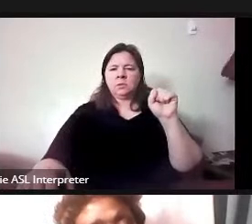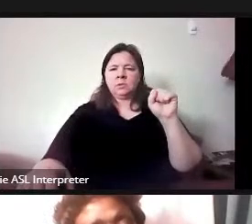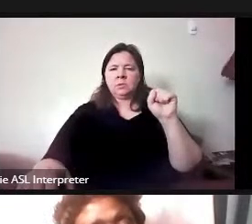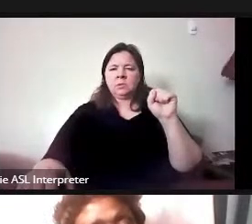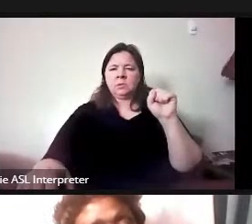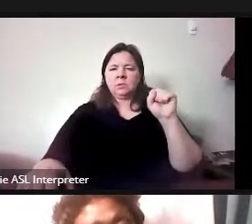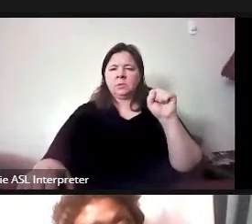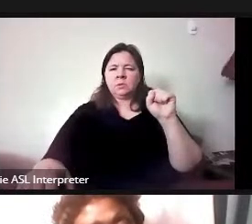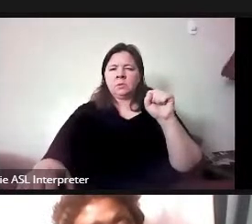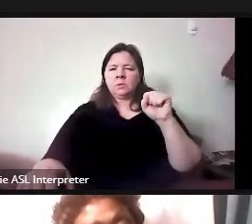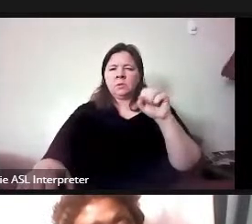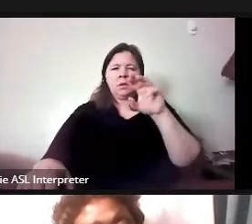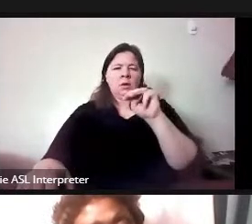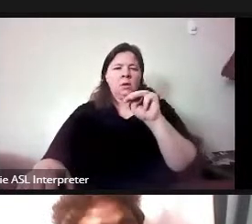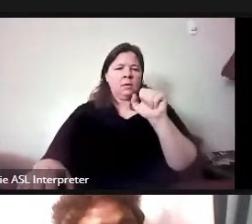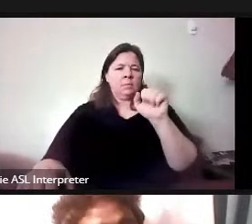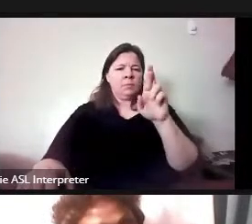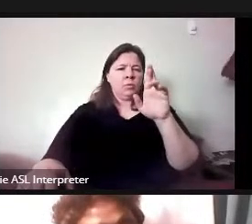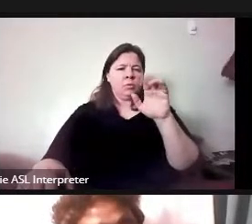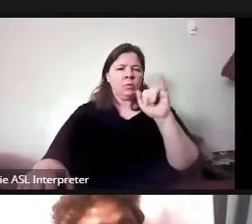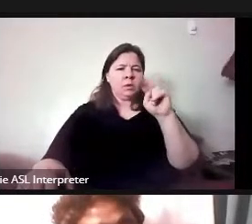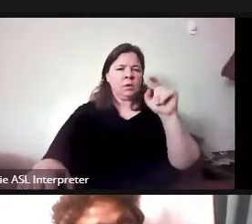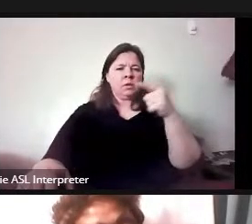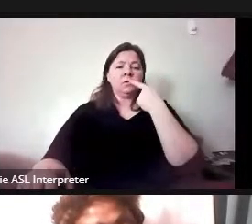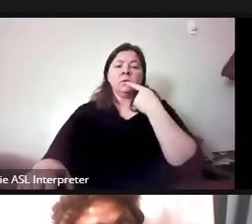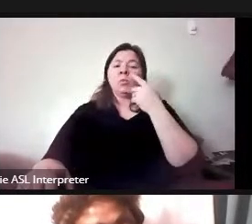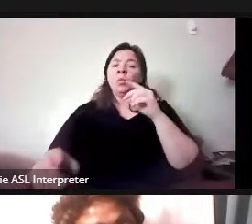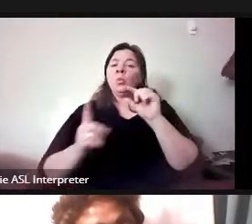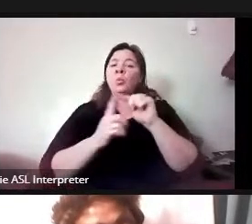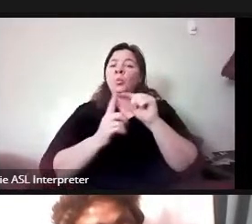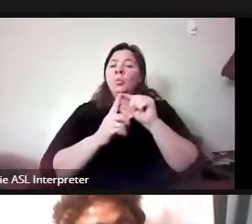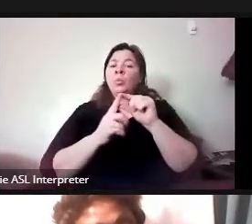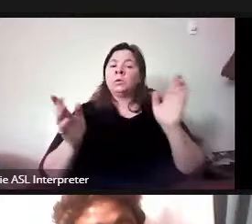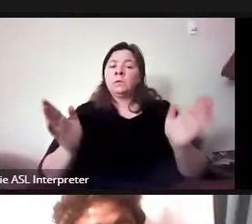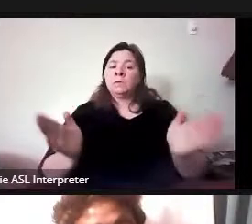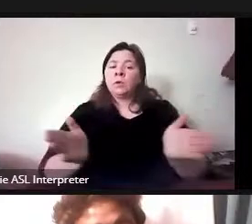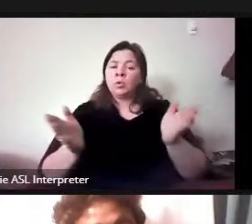Anyways, Marina, you said words of encouragement.